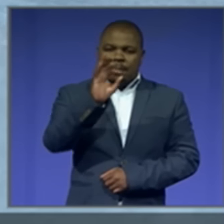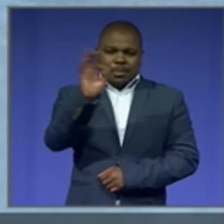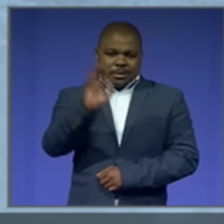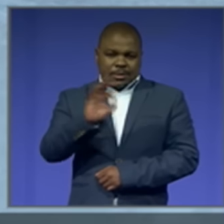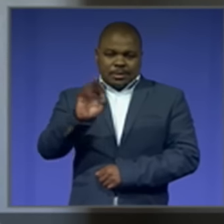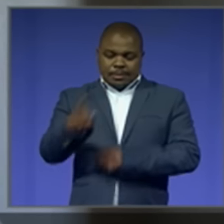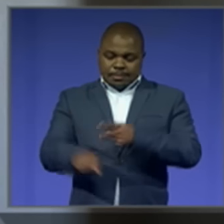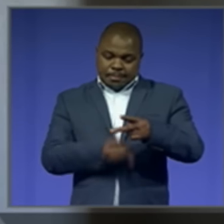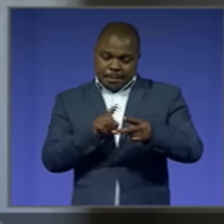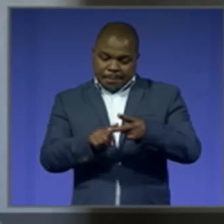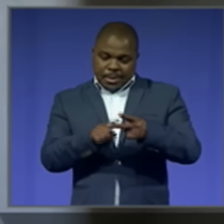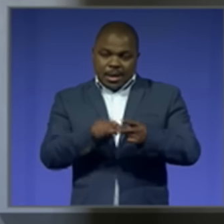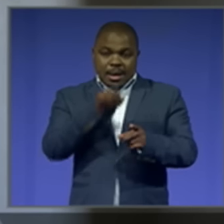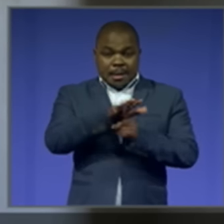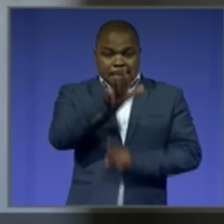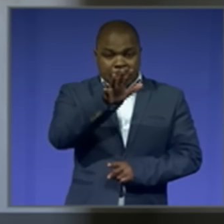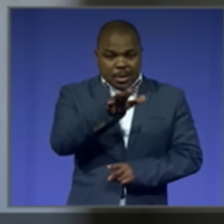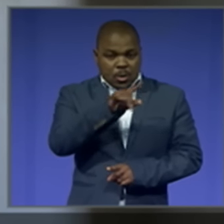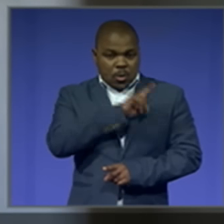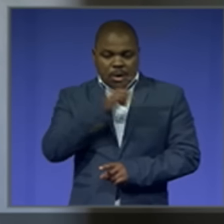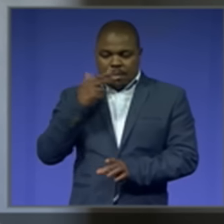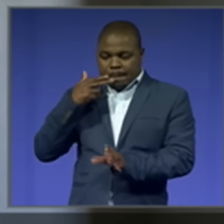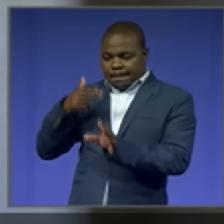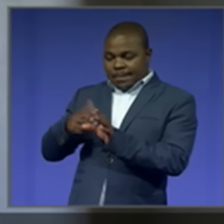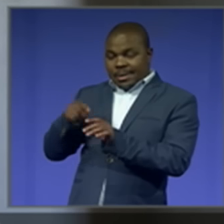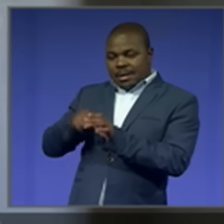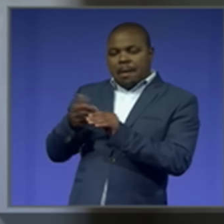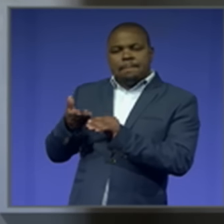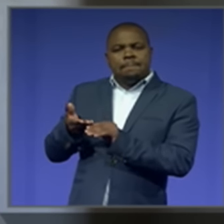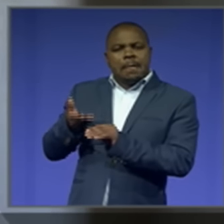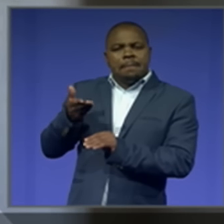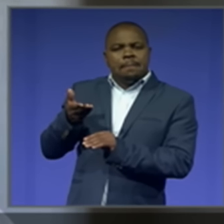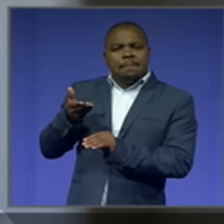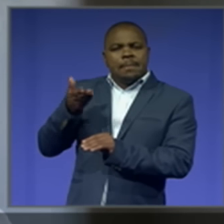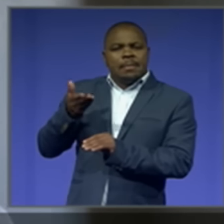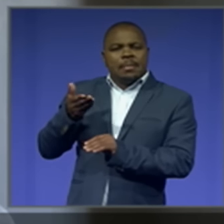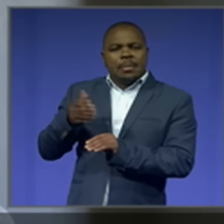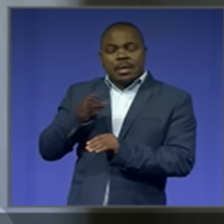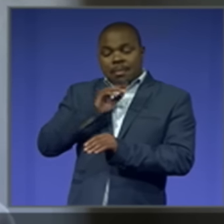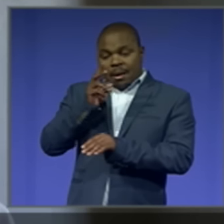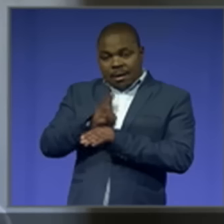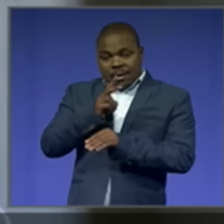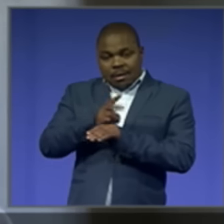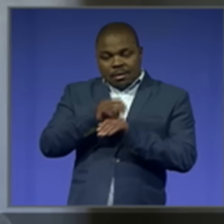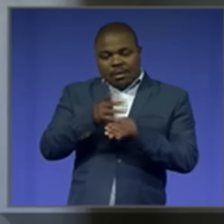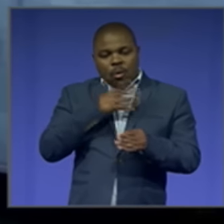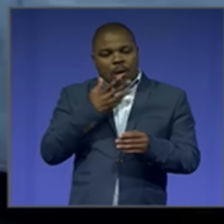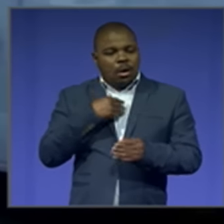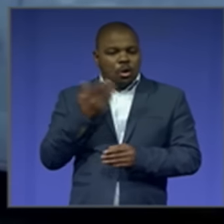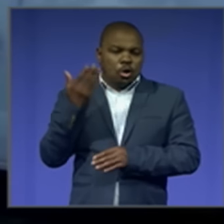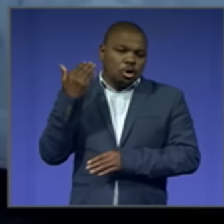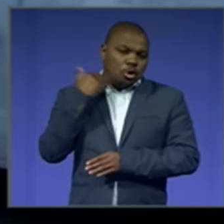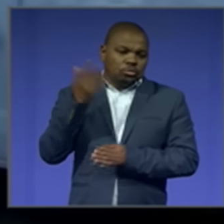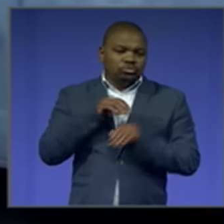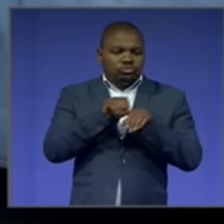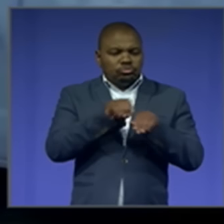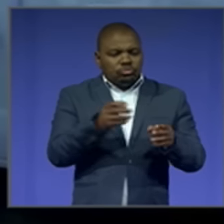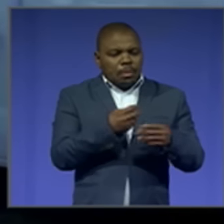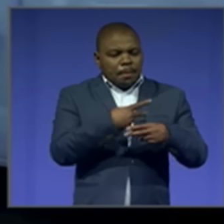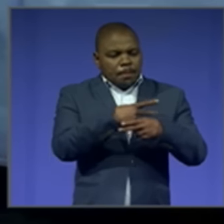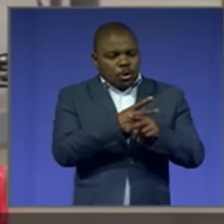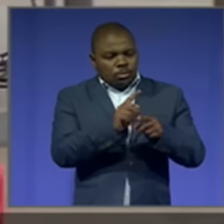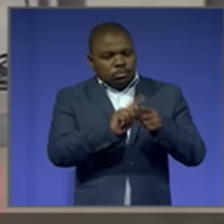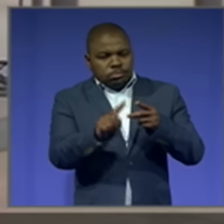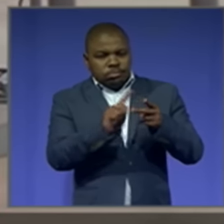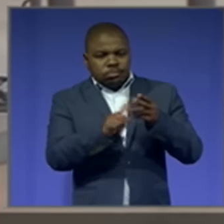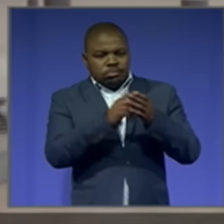second round effects as the fuel price increase filters through as an input cost into other product prices and